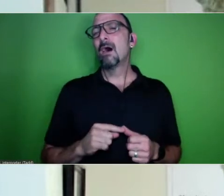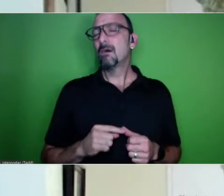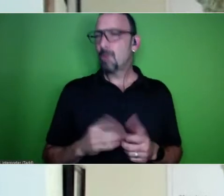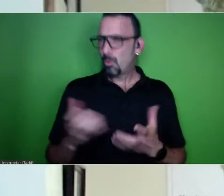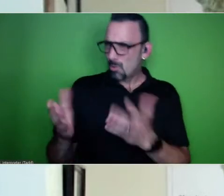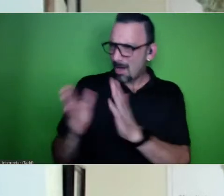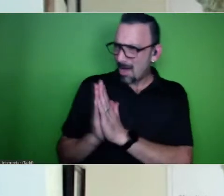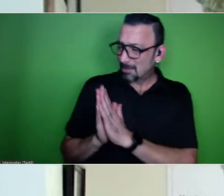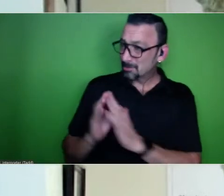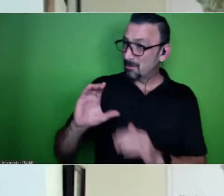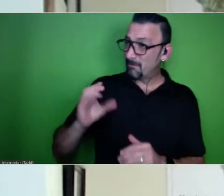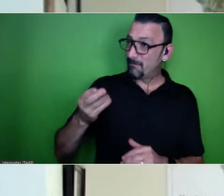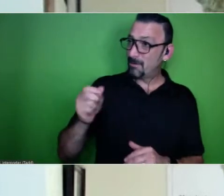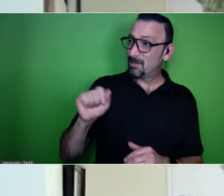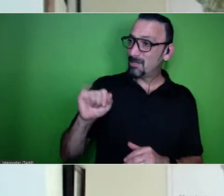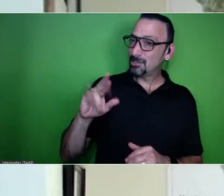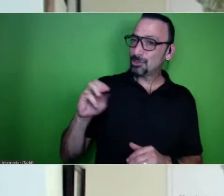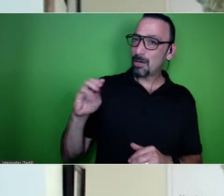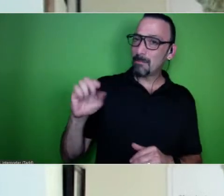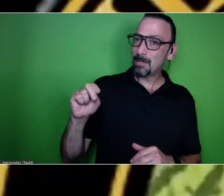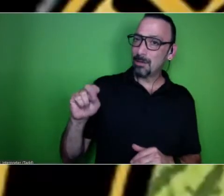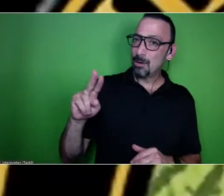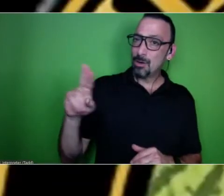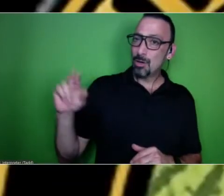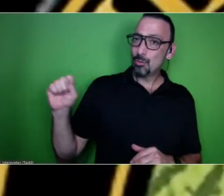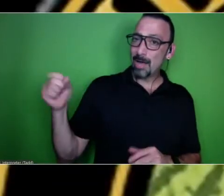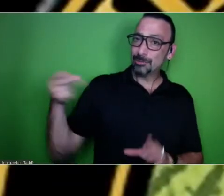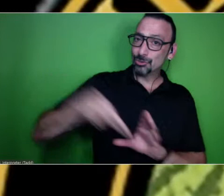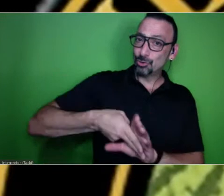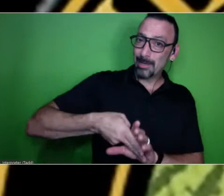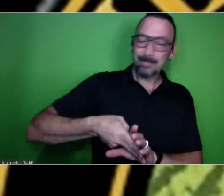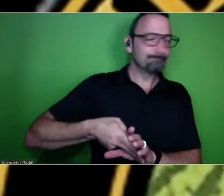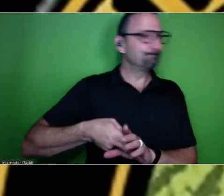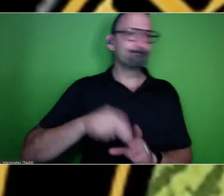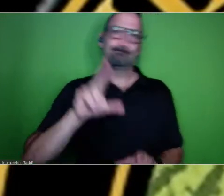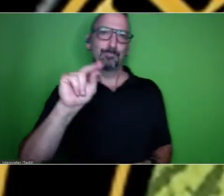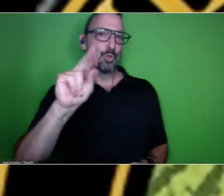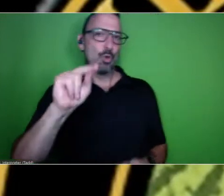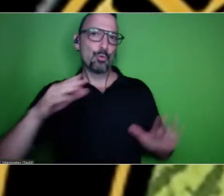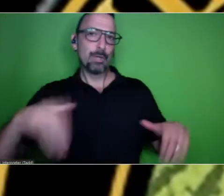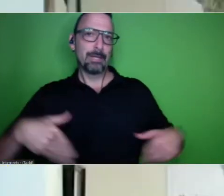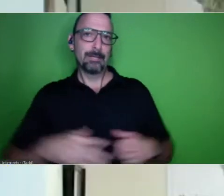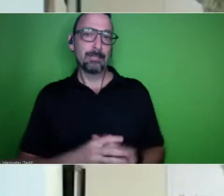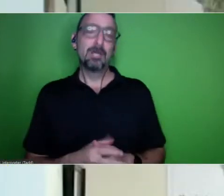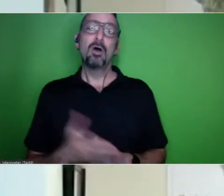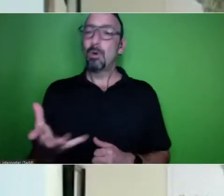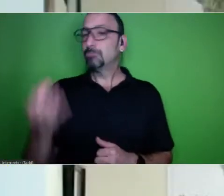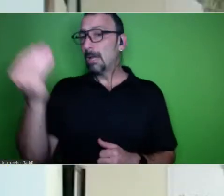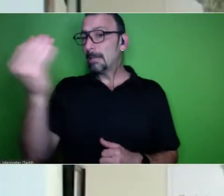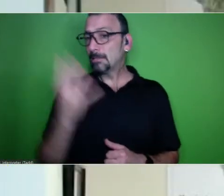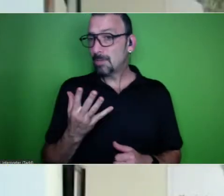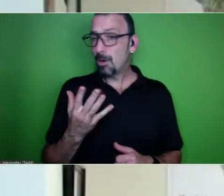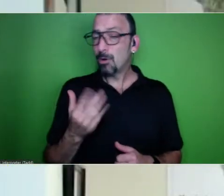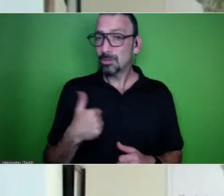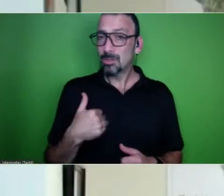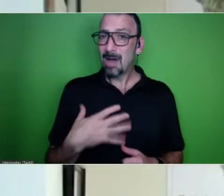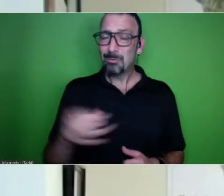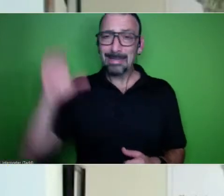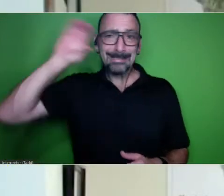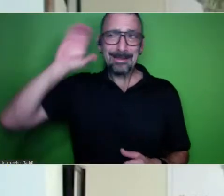has joined us. He is not yet. Okay. Well, let us know, because I'd love to hear